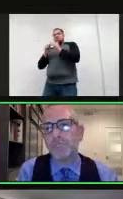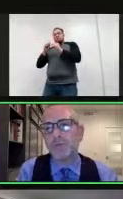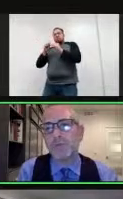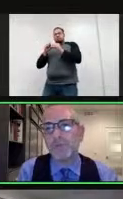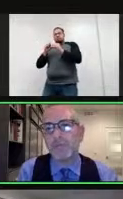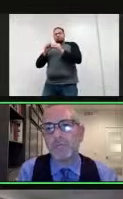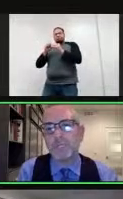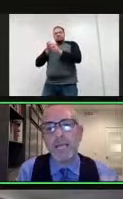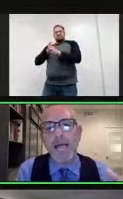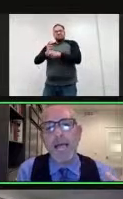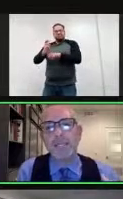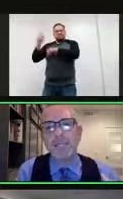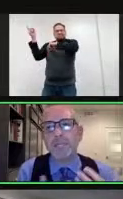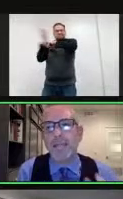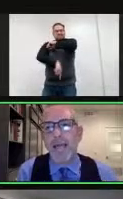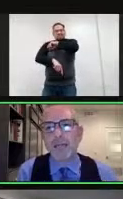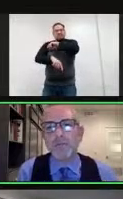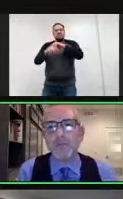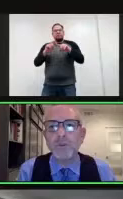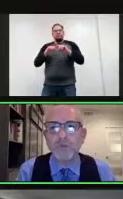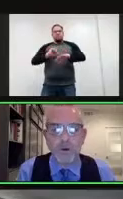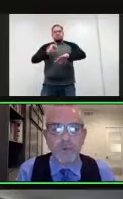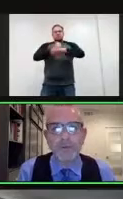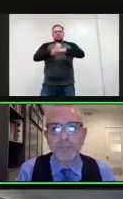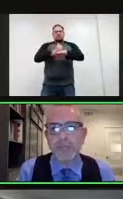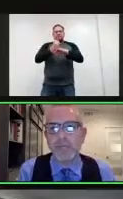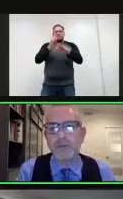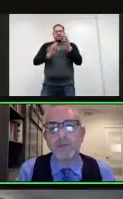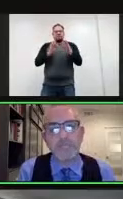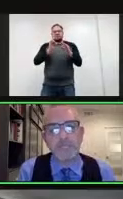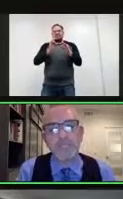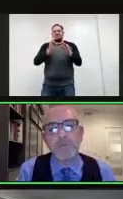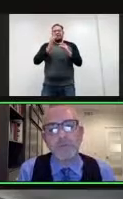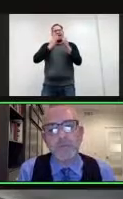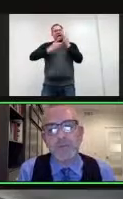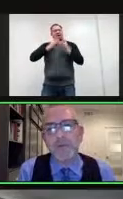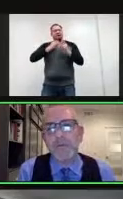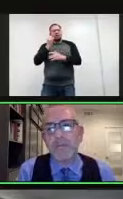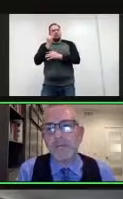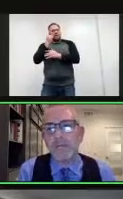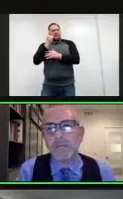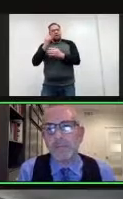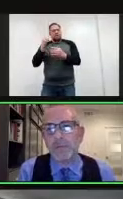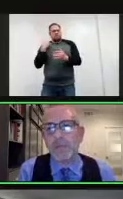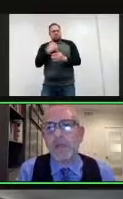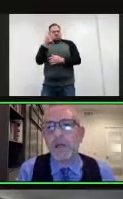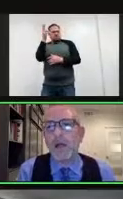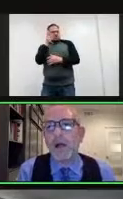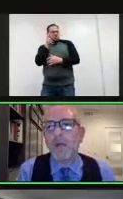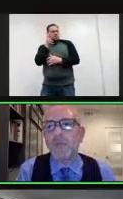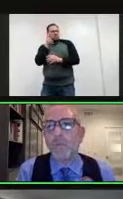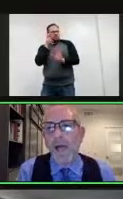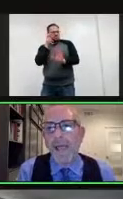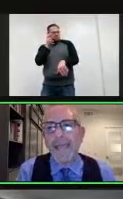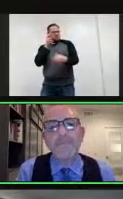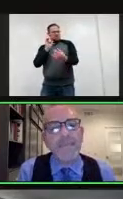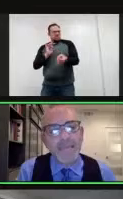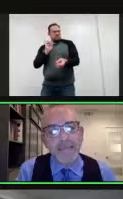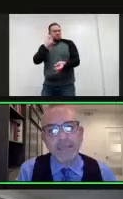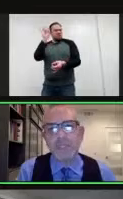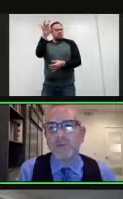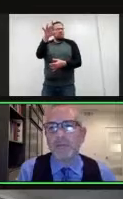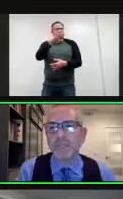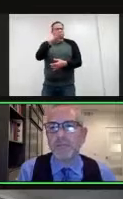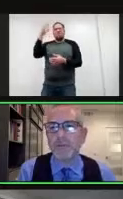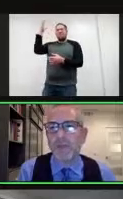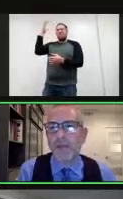to the restorative justice, I think there's a lack of uniform understanding, or at least this is what we hear in the input of the why and the